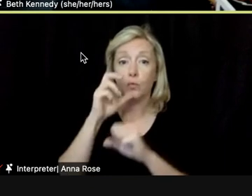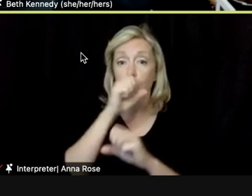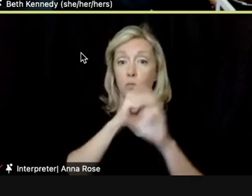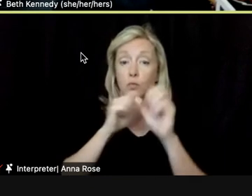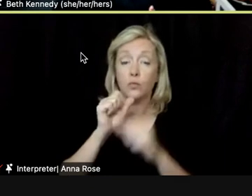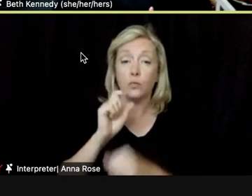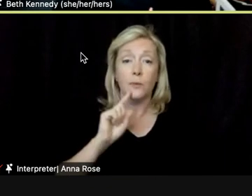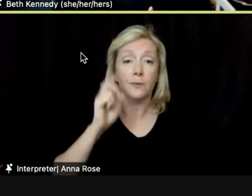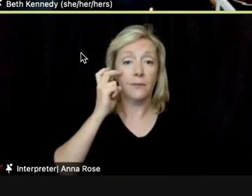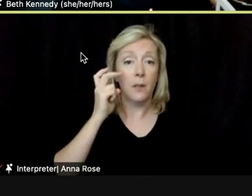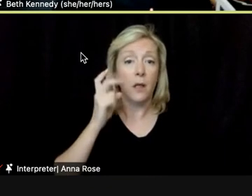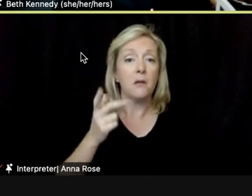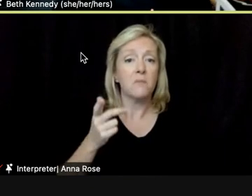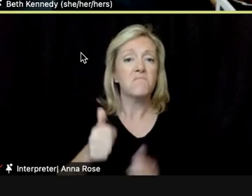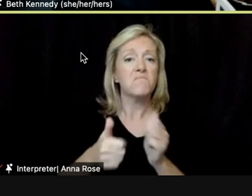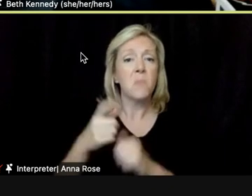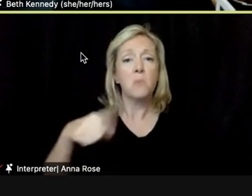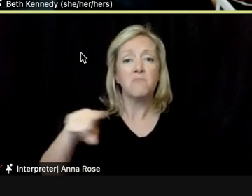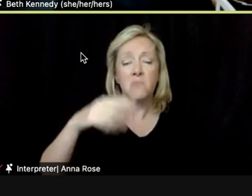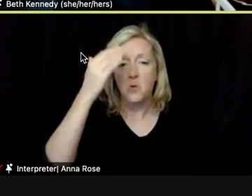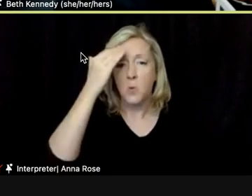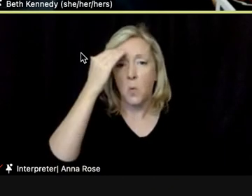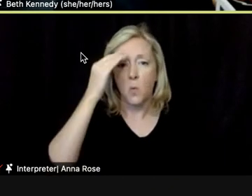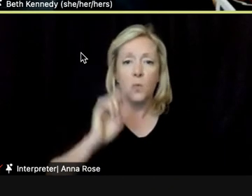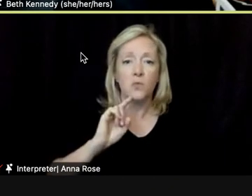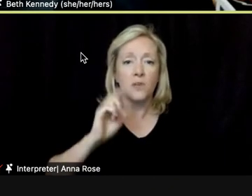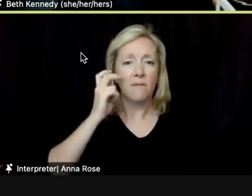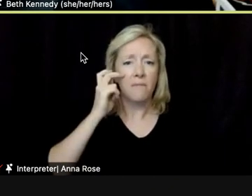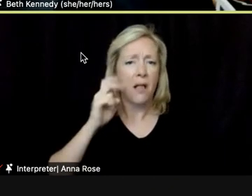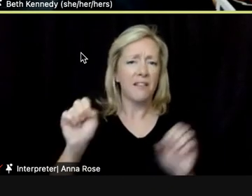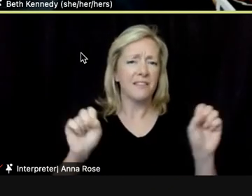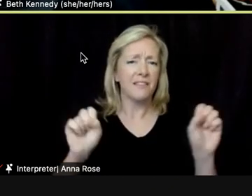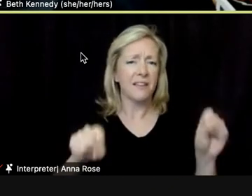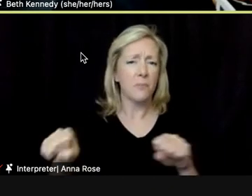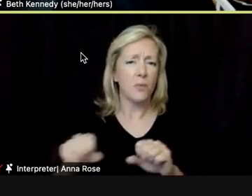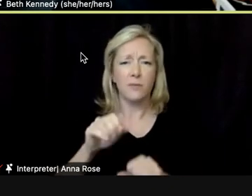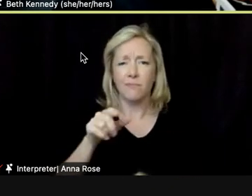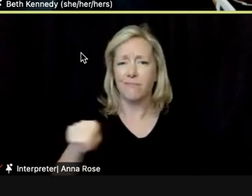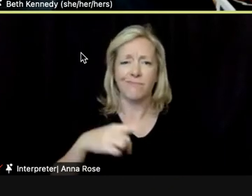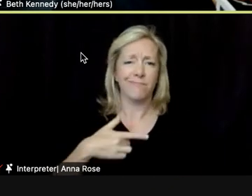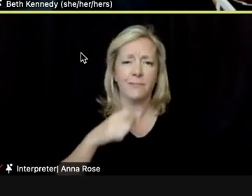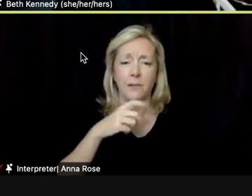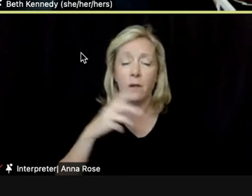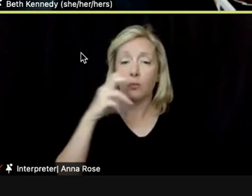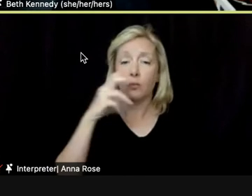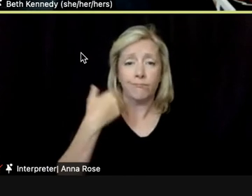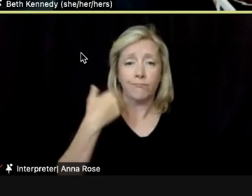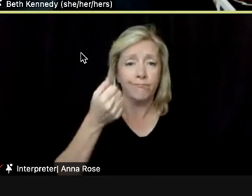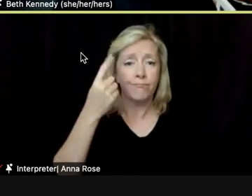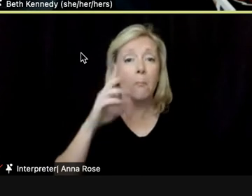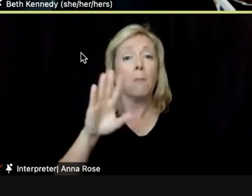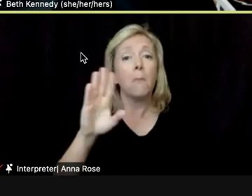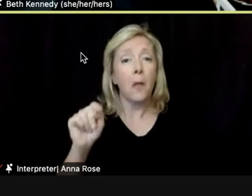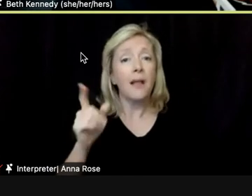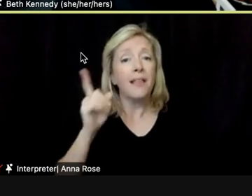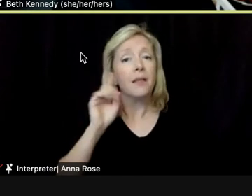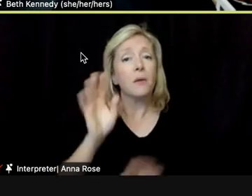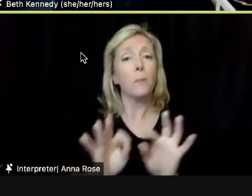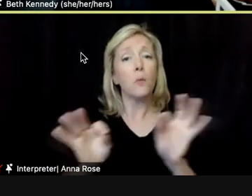they get that. They know that people who are deafblind are very capable people. But as human